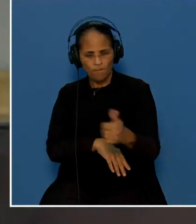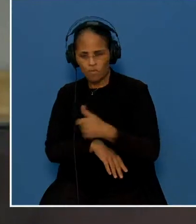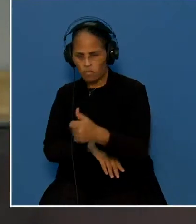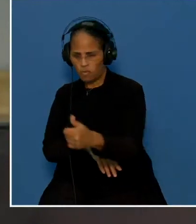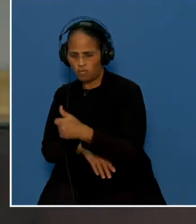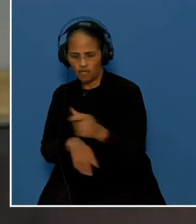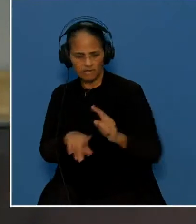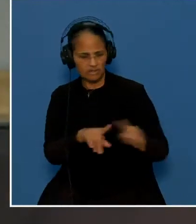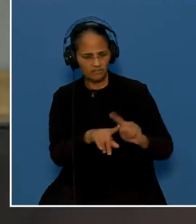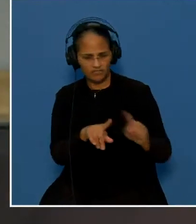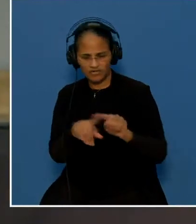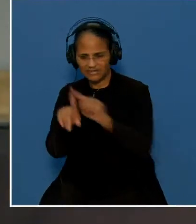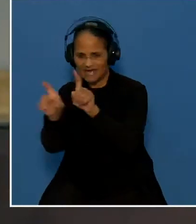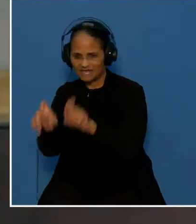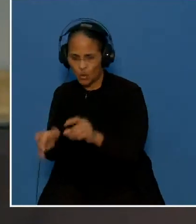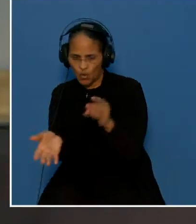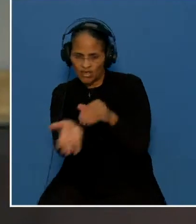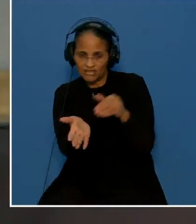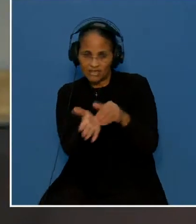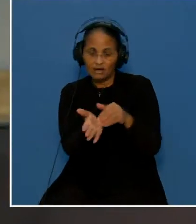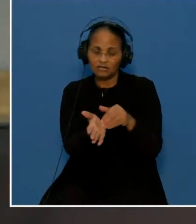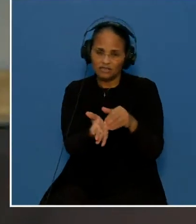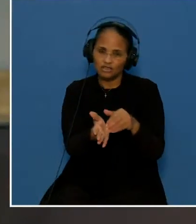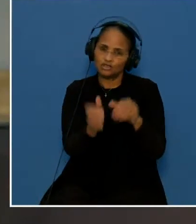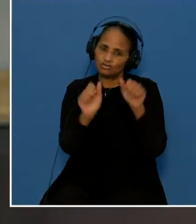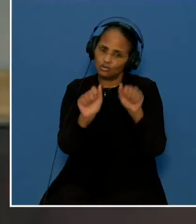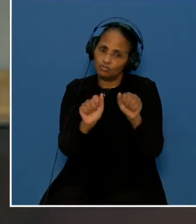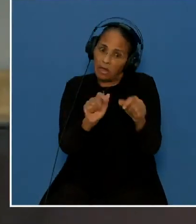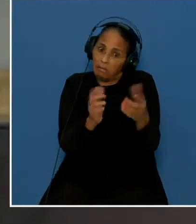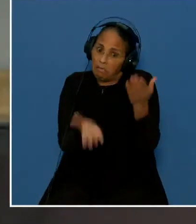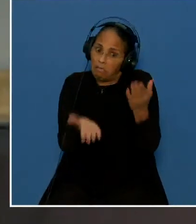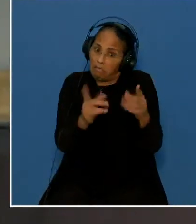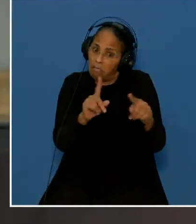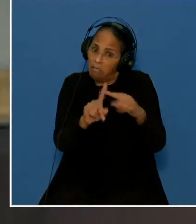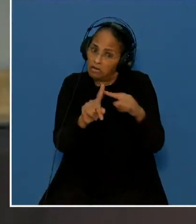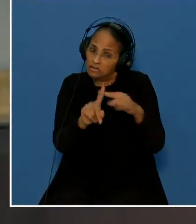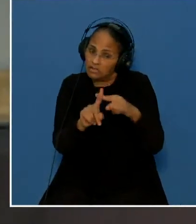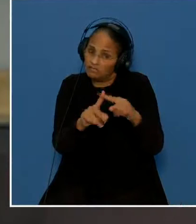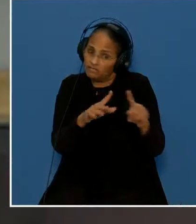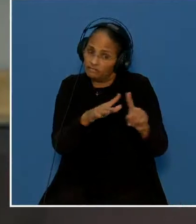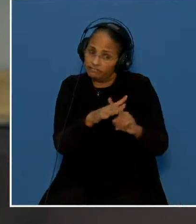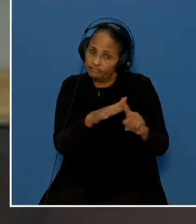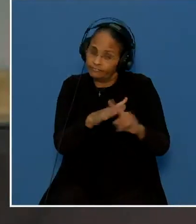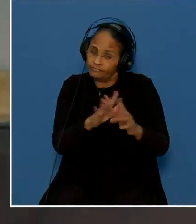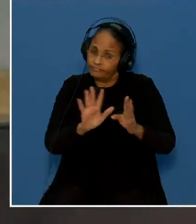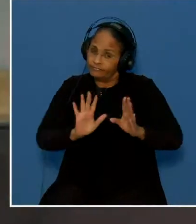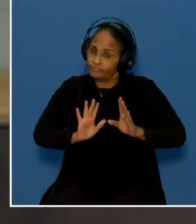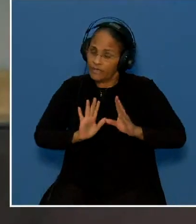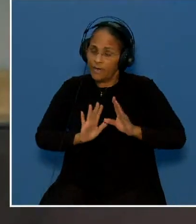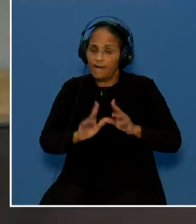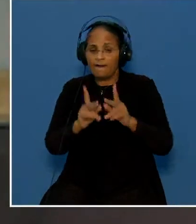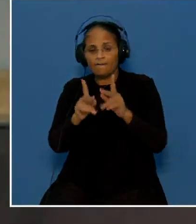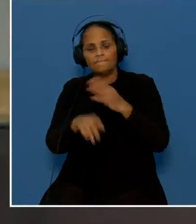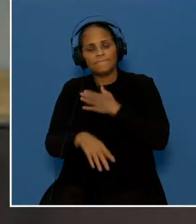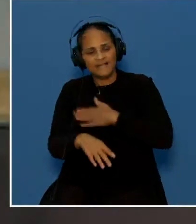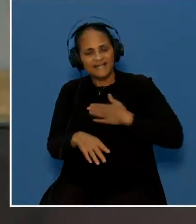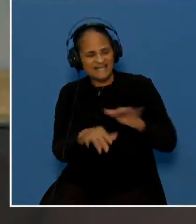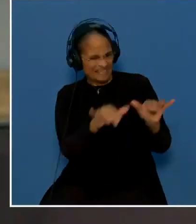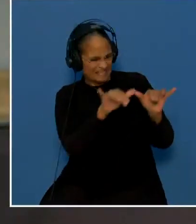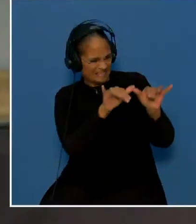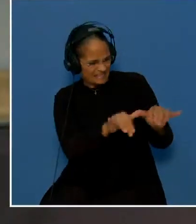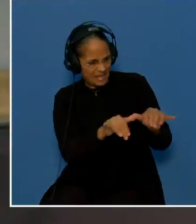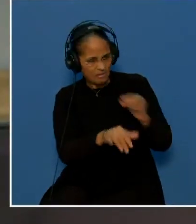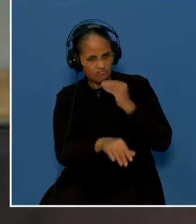sites or your doctor's office when you could be positive for COVID-19. Please stay put.